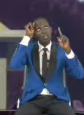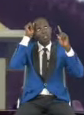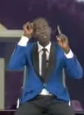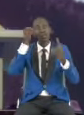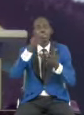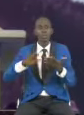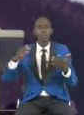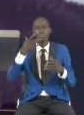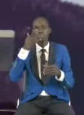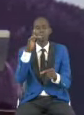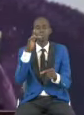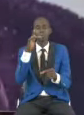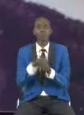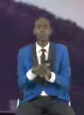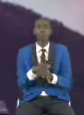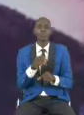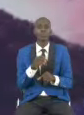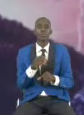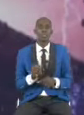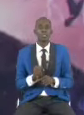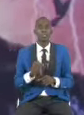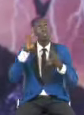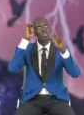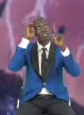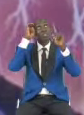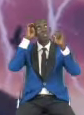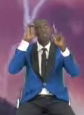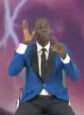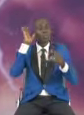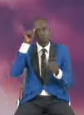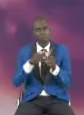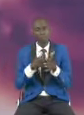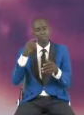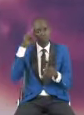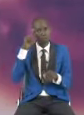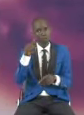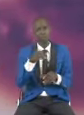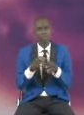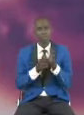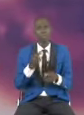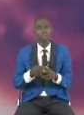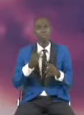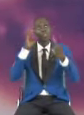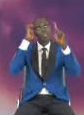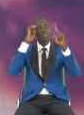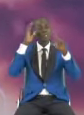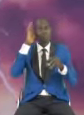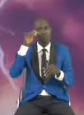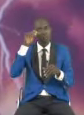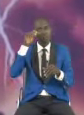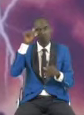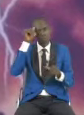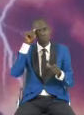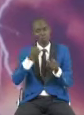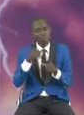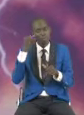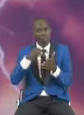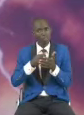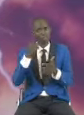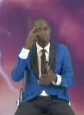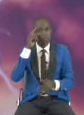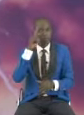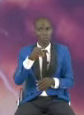Covenant. He will remember it for you. I said, remember it on your behalf. And then it